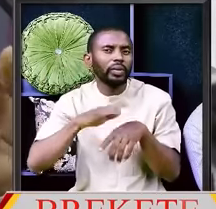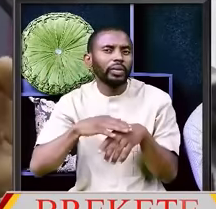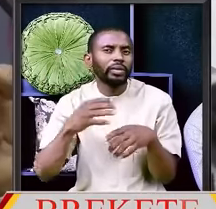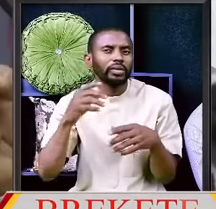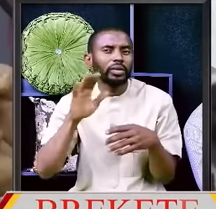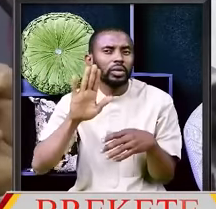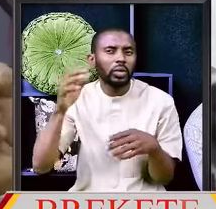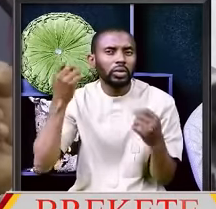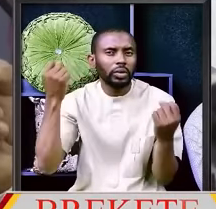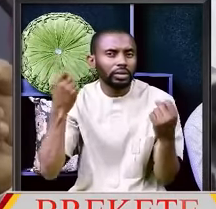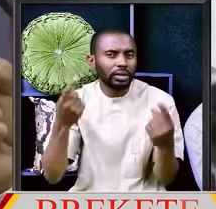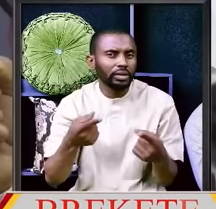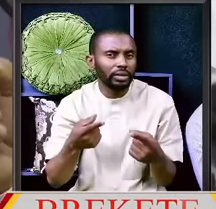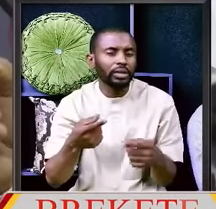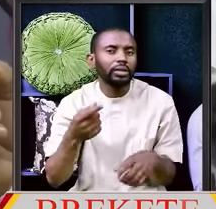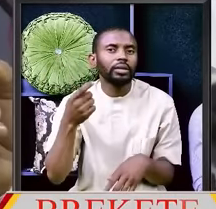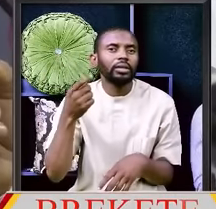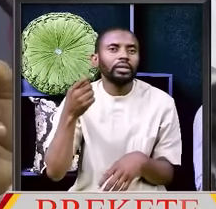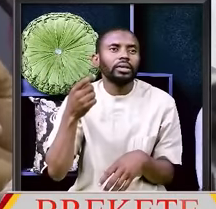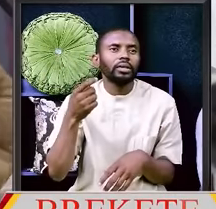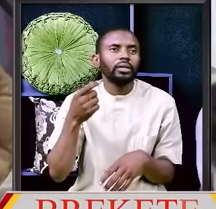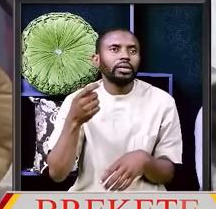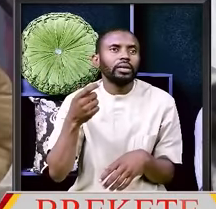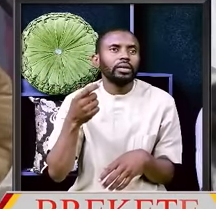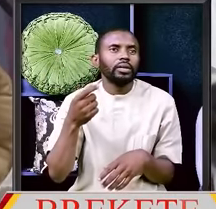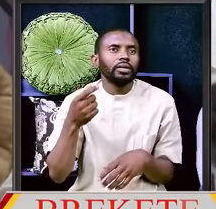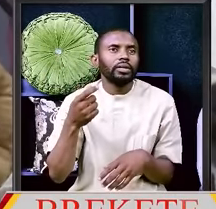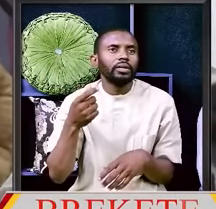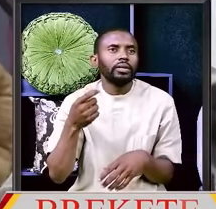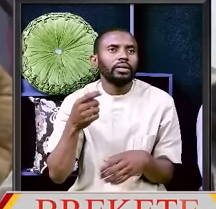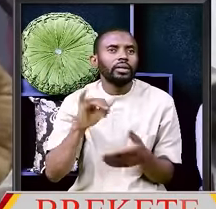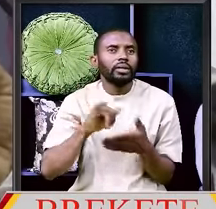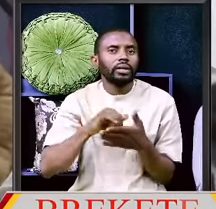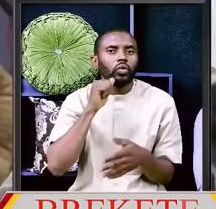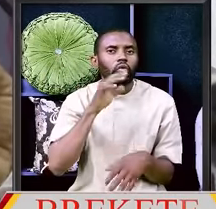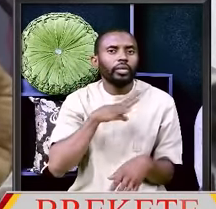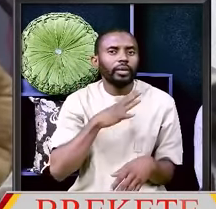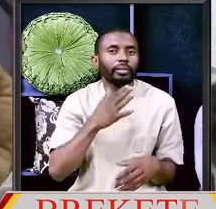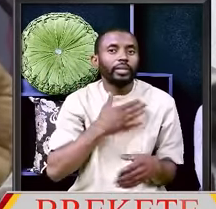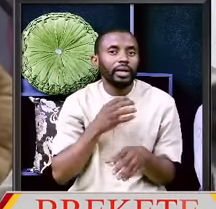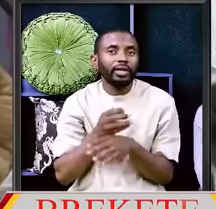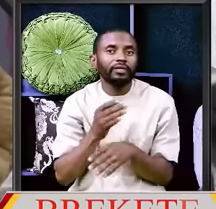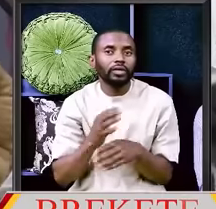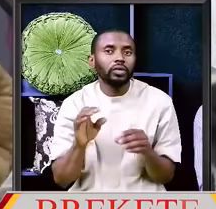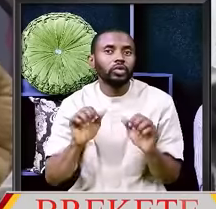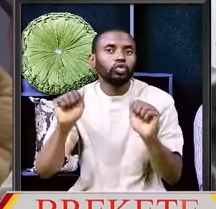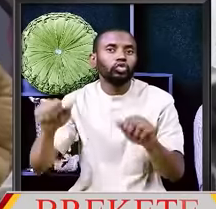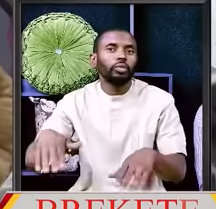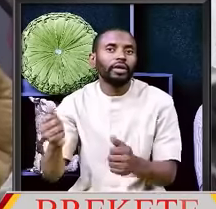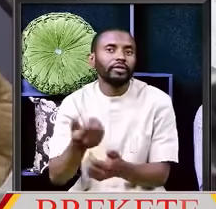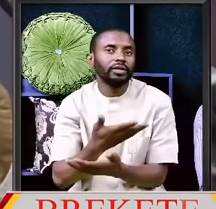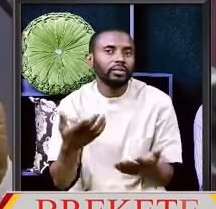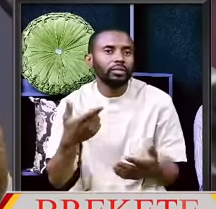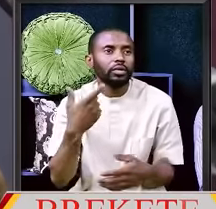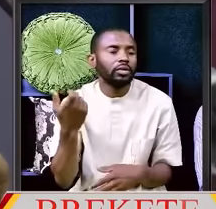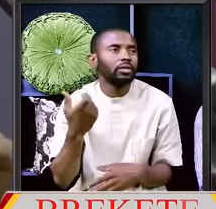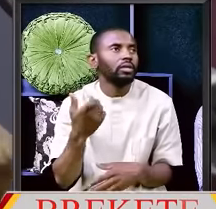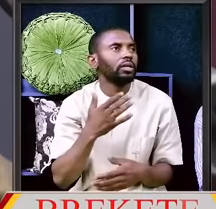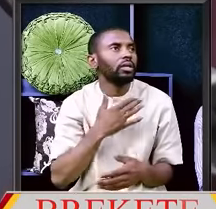that woman, if she is here, my advice to her is make them drop everything because